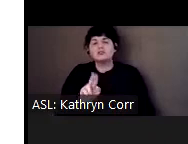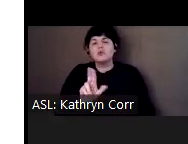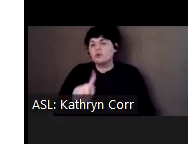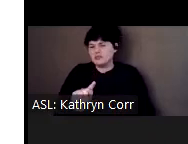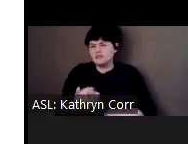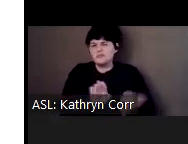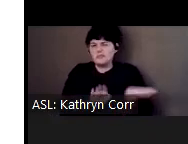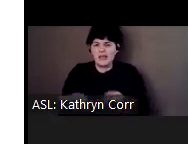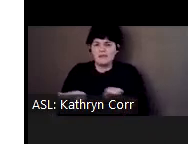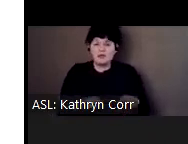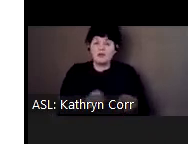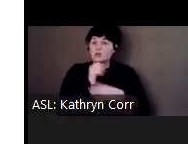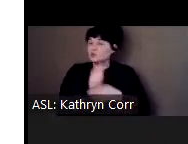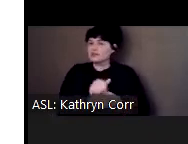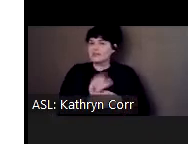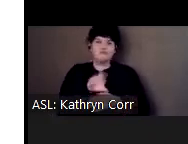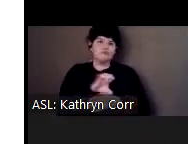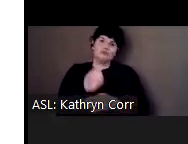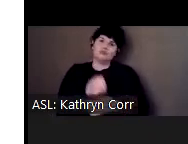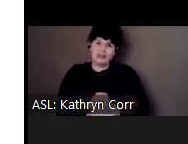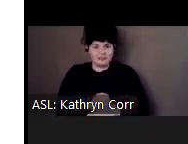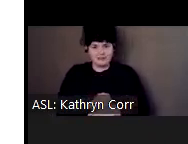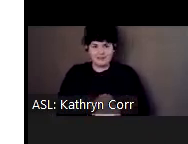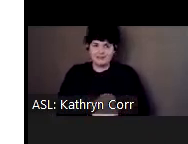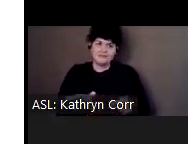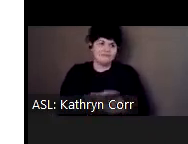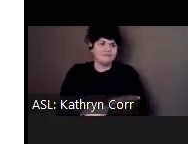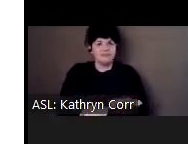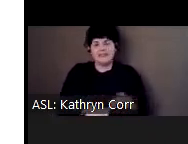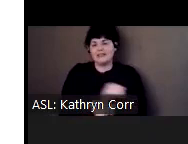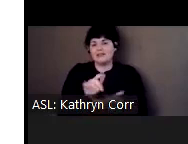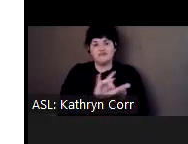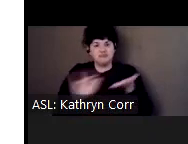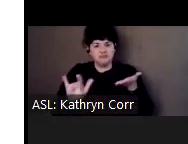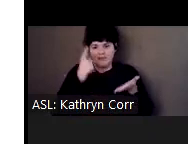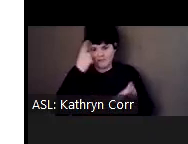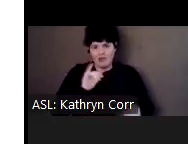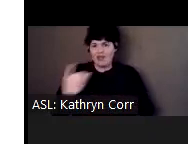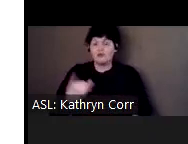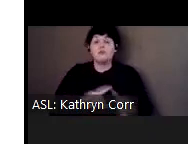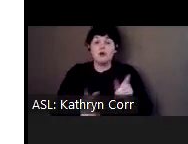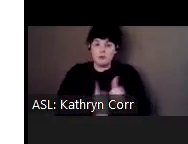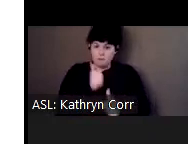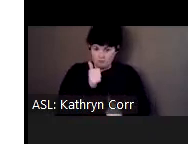go away, but for the general public and for most employers, that iChat will be clean.